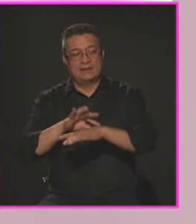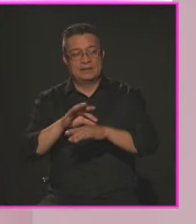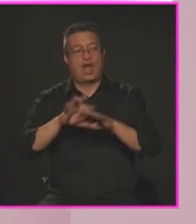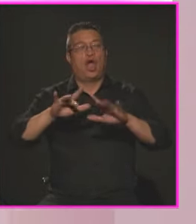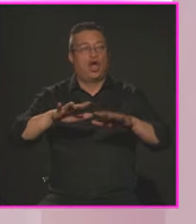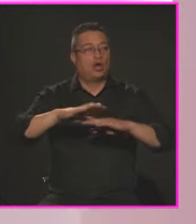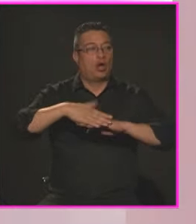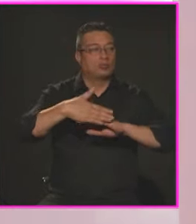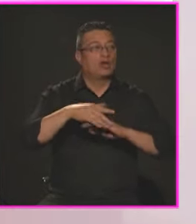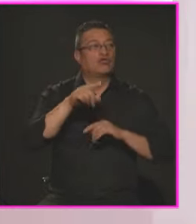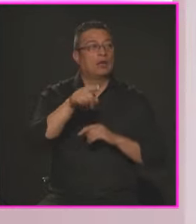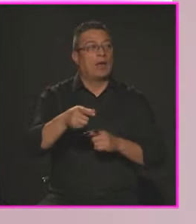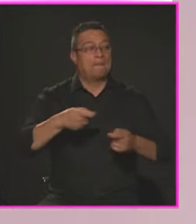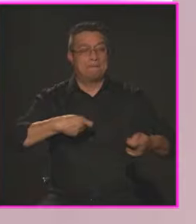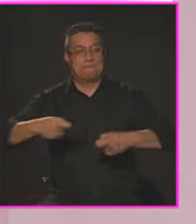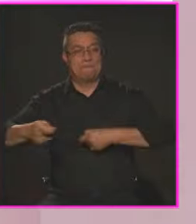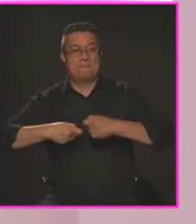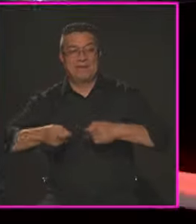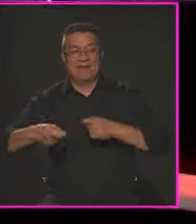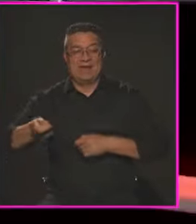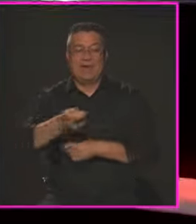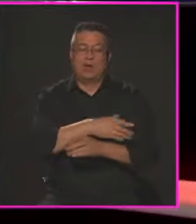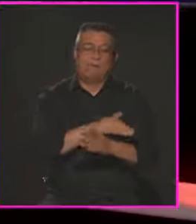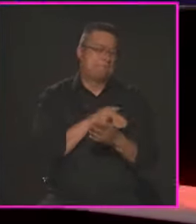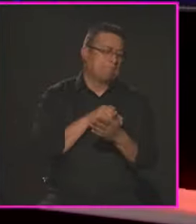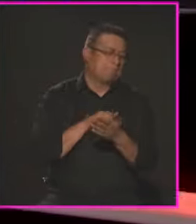year in the economy.